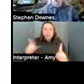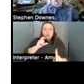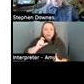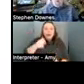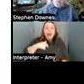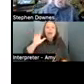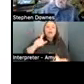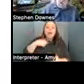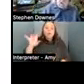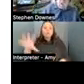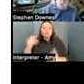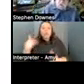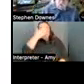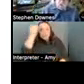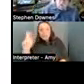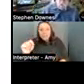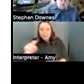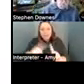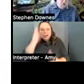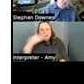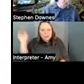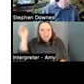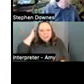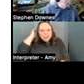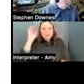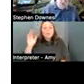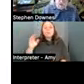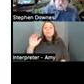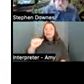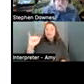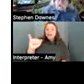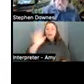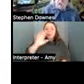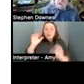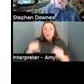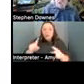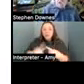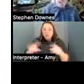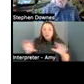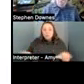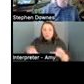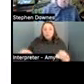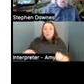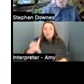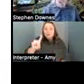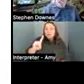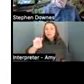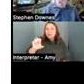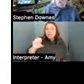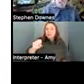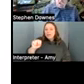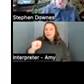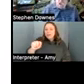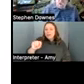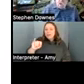artificial intelligence will be able to perform what i call deontic analytics that is